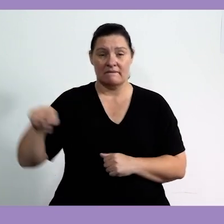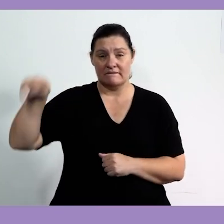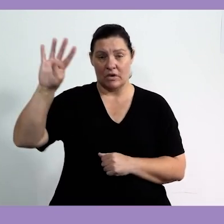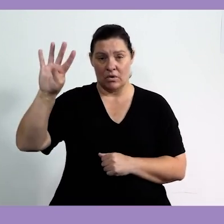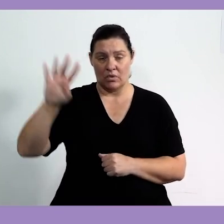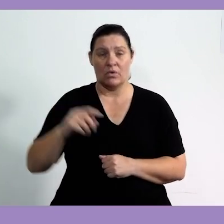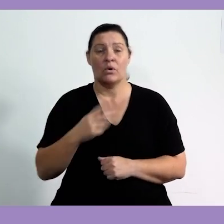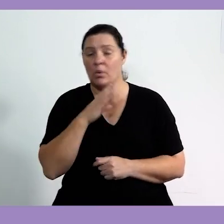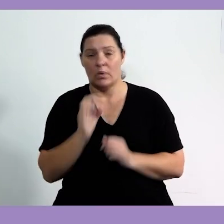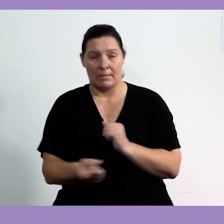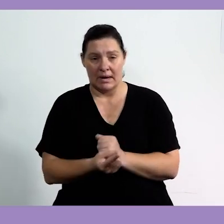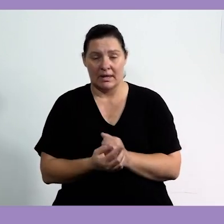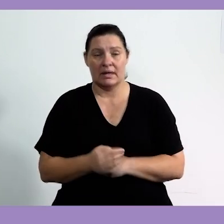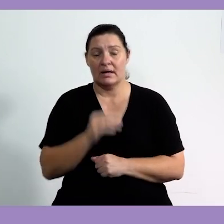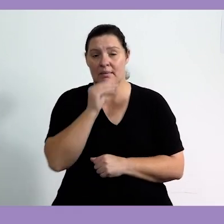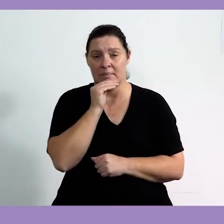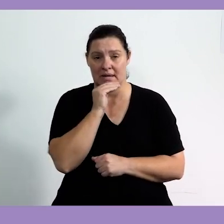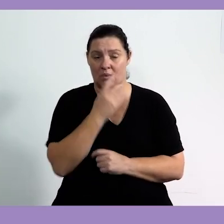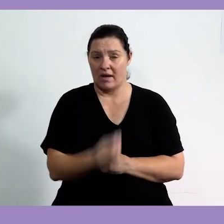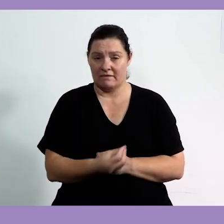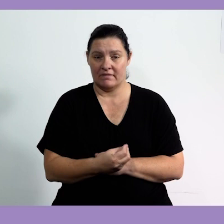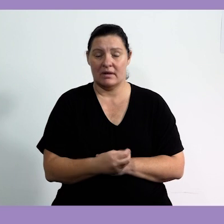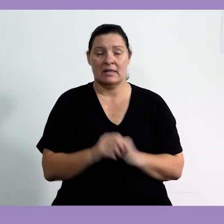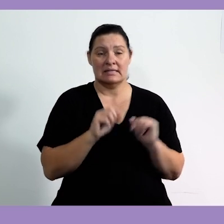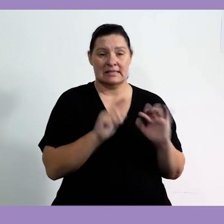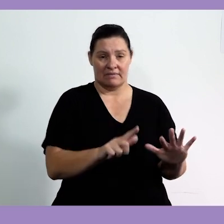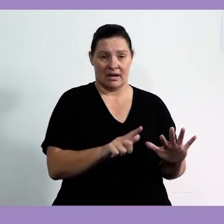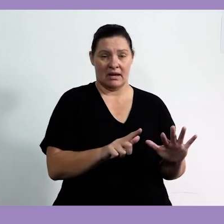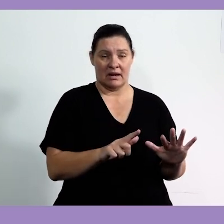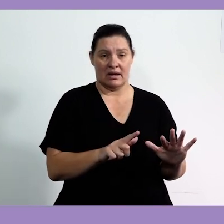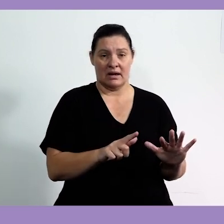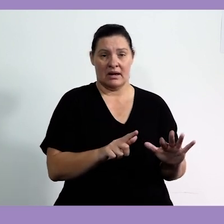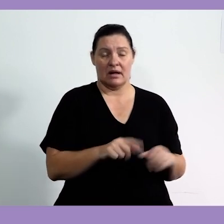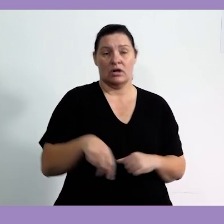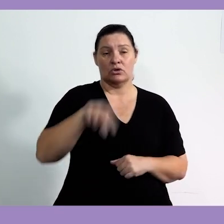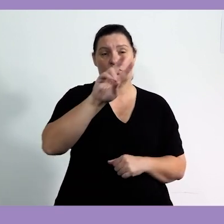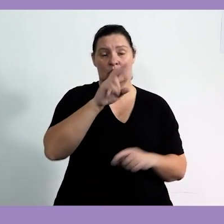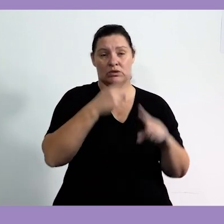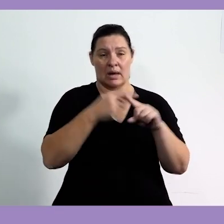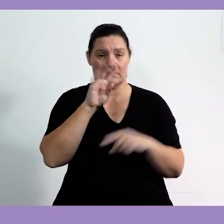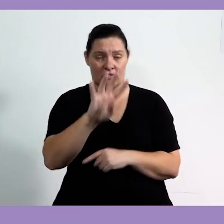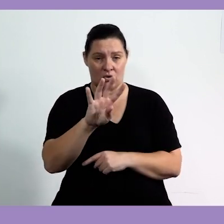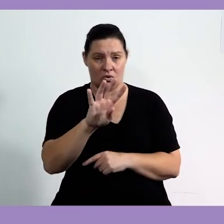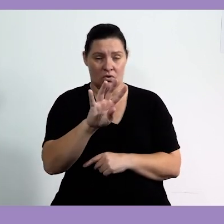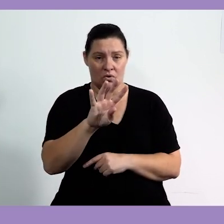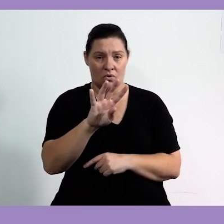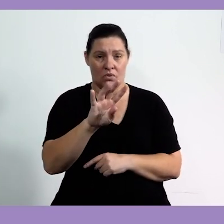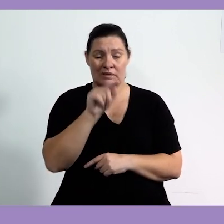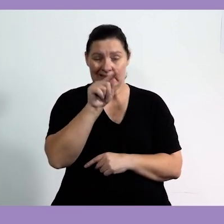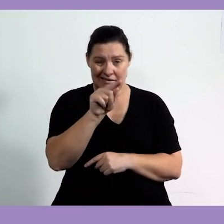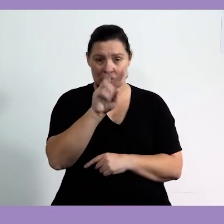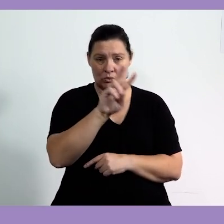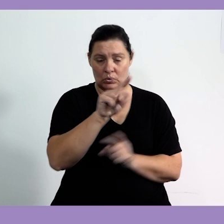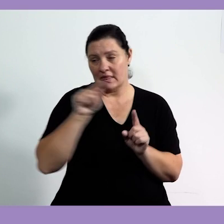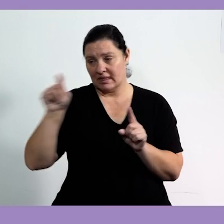exponent 4, what is going to happen? This means we are going to have 7, 2 multiplied by 4. So it is